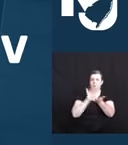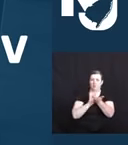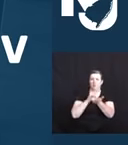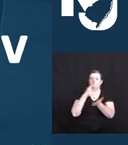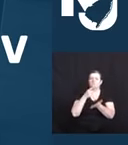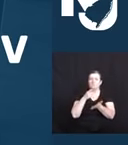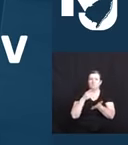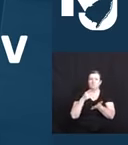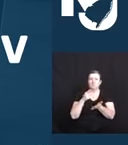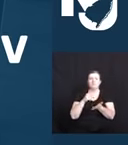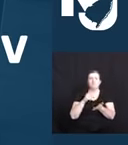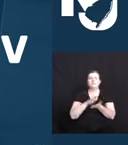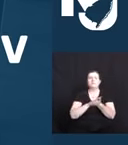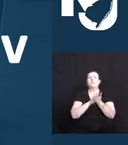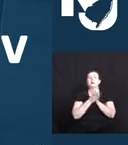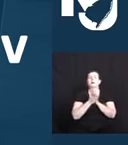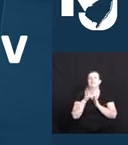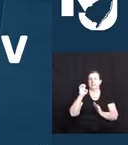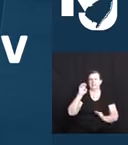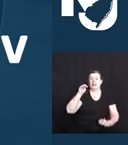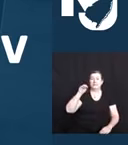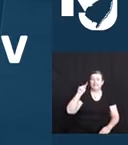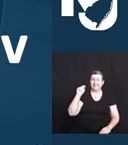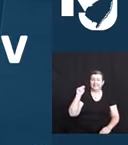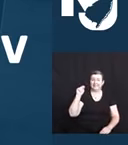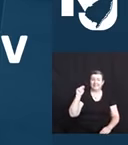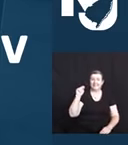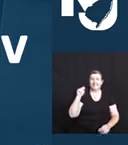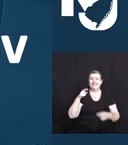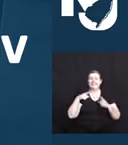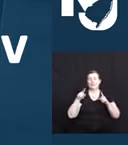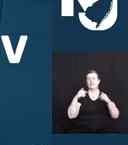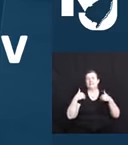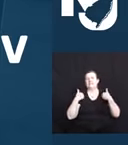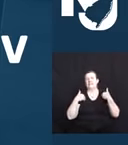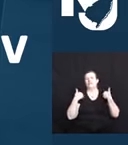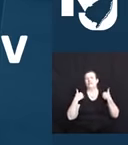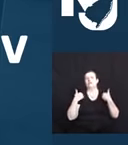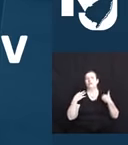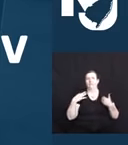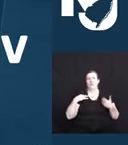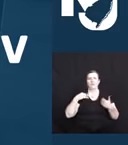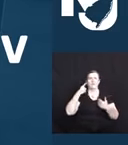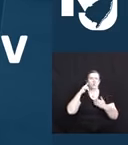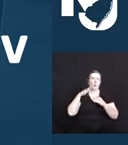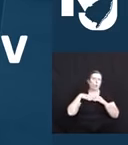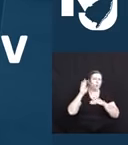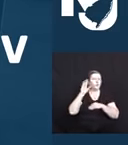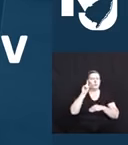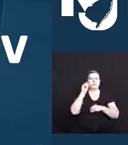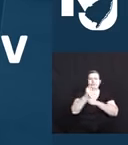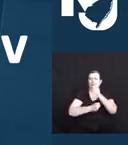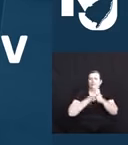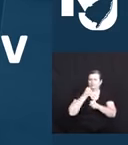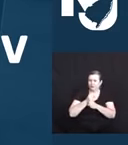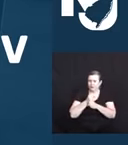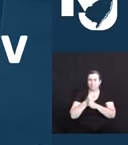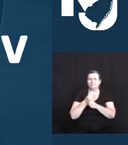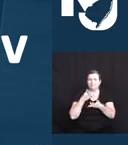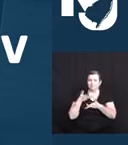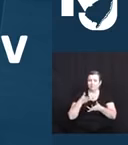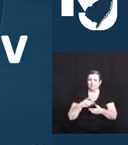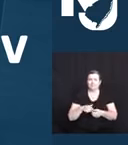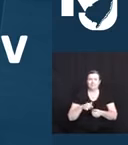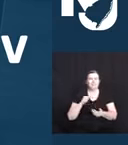a teenager and volunteered on first aid squads for nearly 20 years. He graduated from Rutgers, New